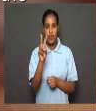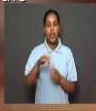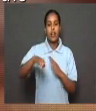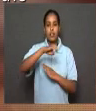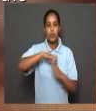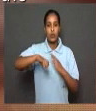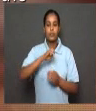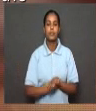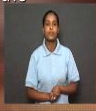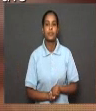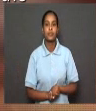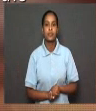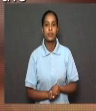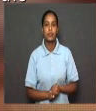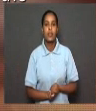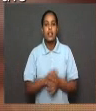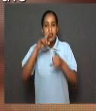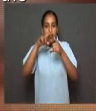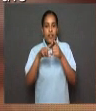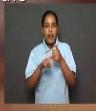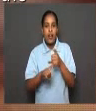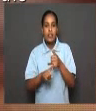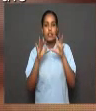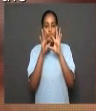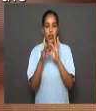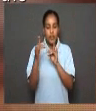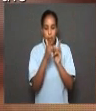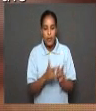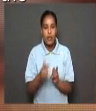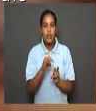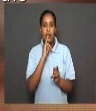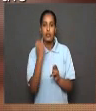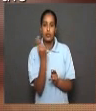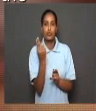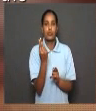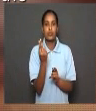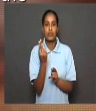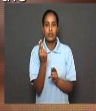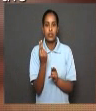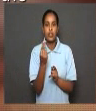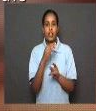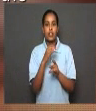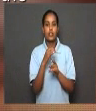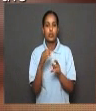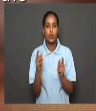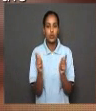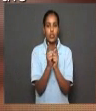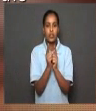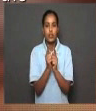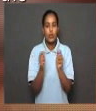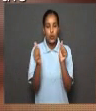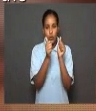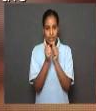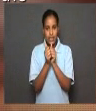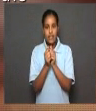electrons. The valence bonding method is used in conjunction with the